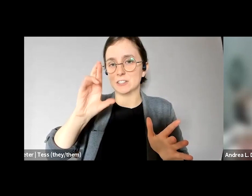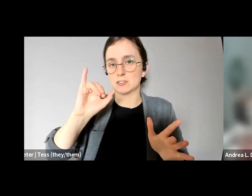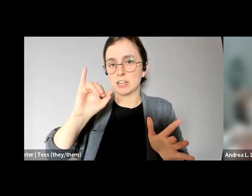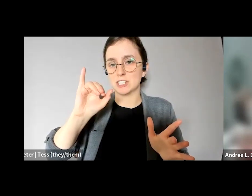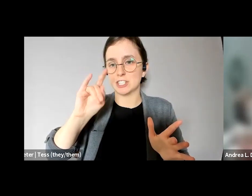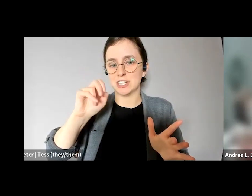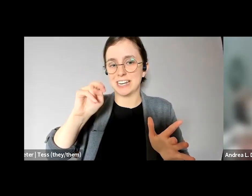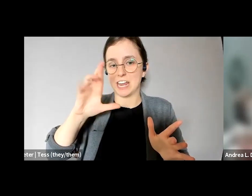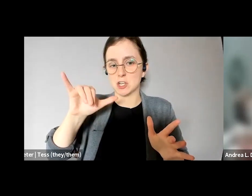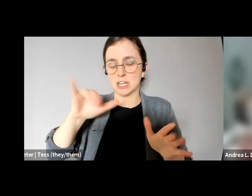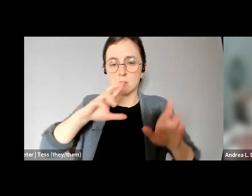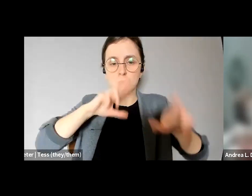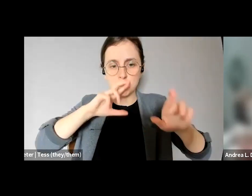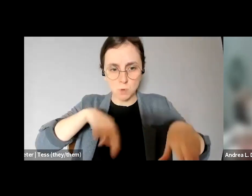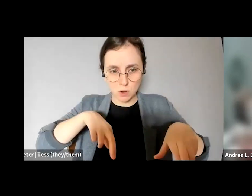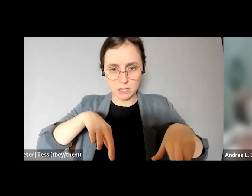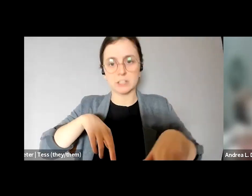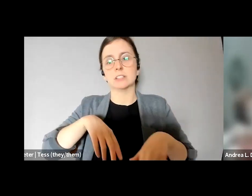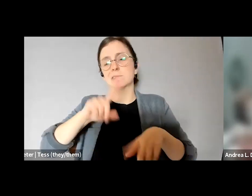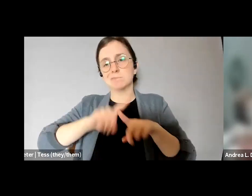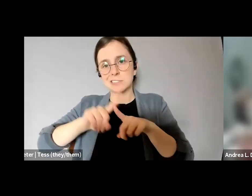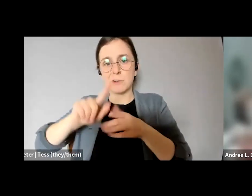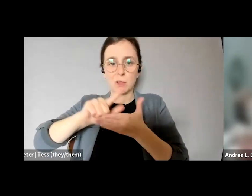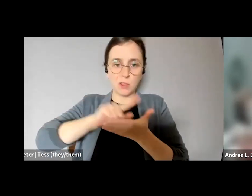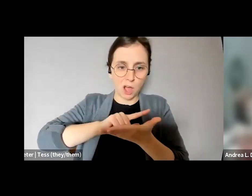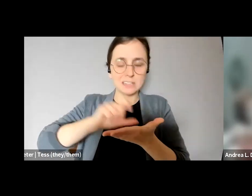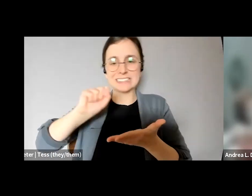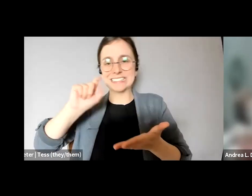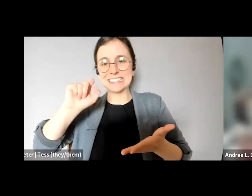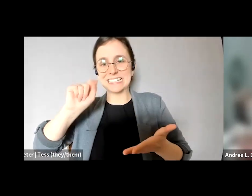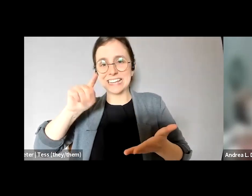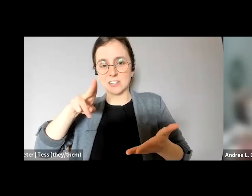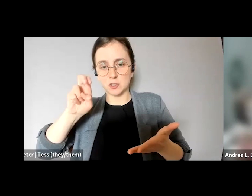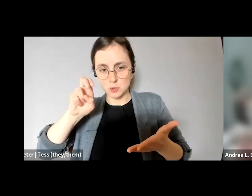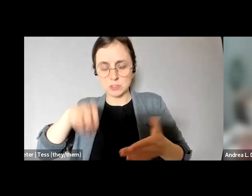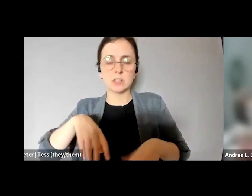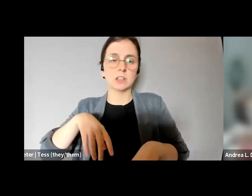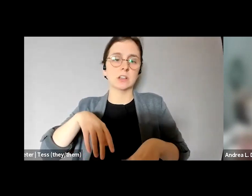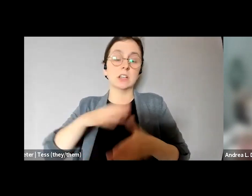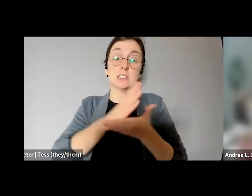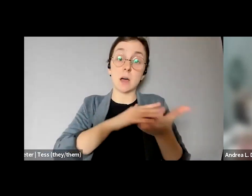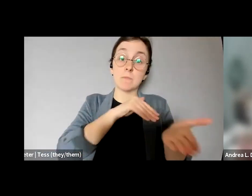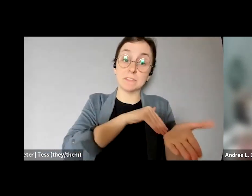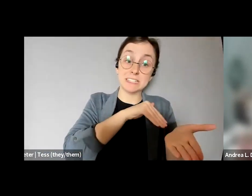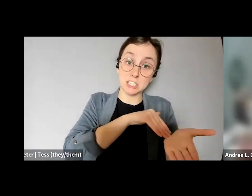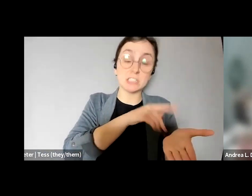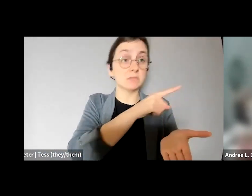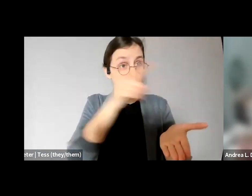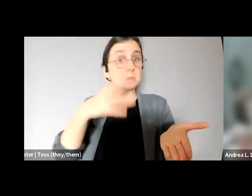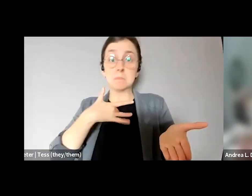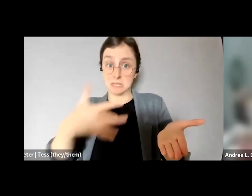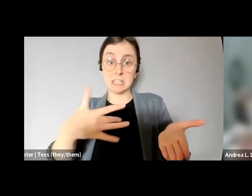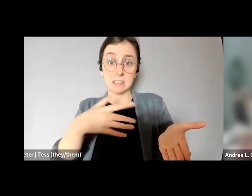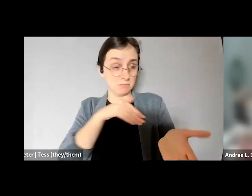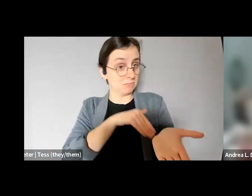ethics or by law statute. So some physicians, right, or should I say physicians might be obligated to or